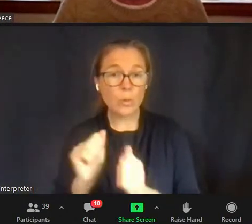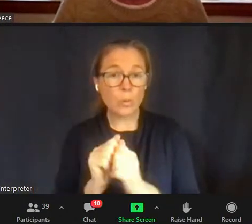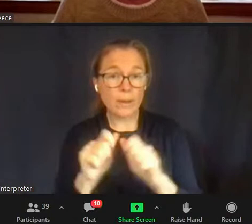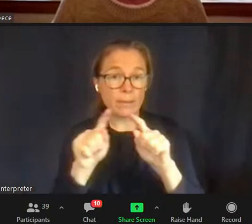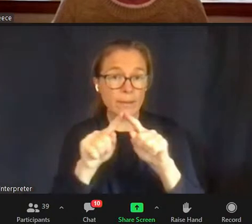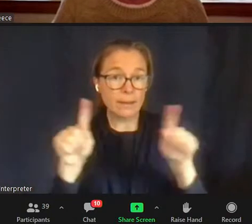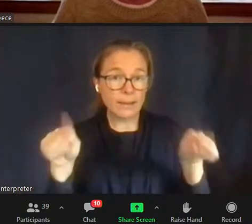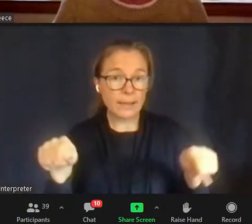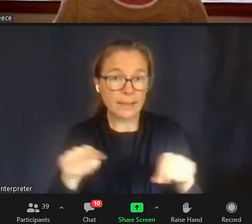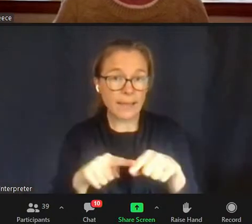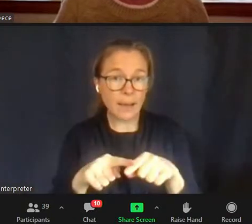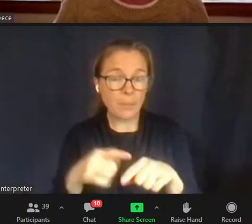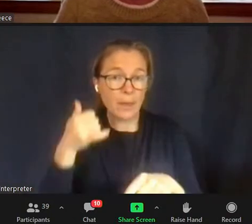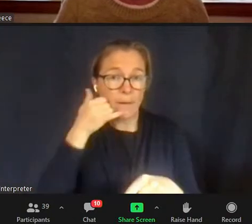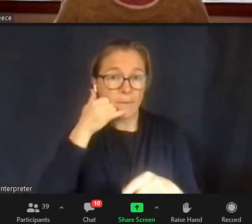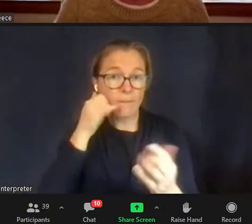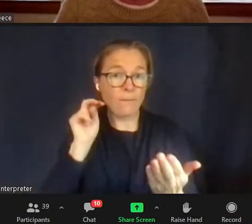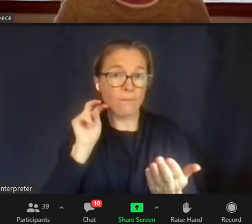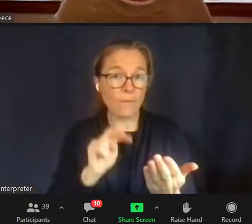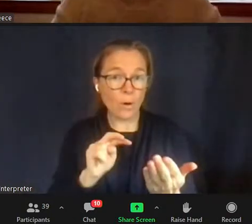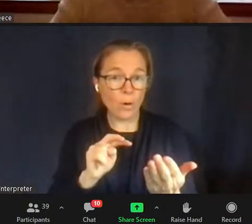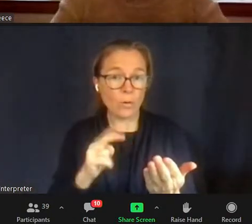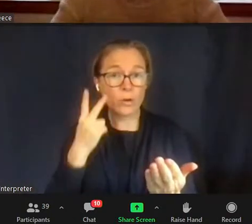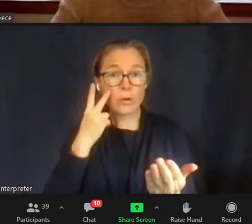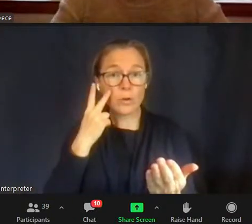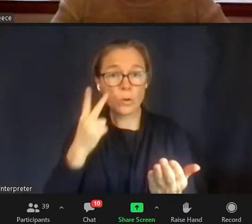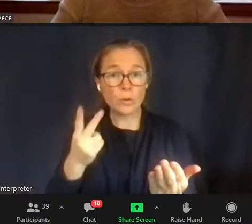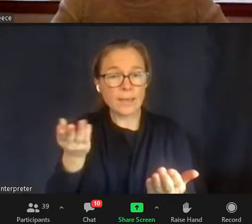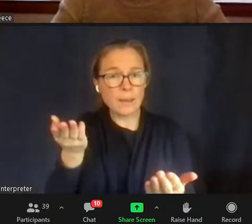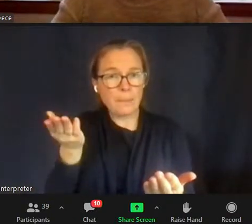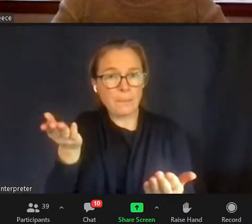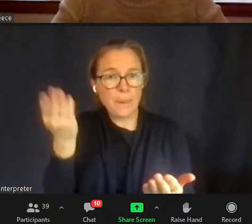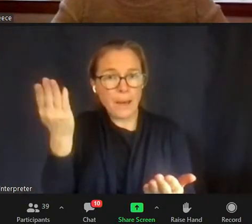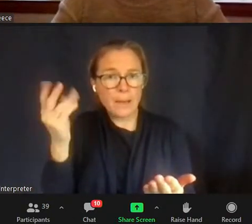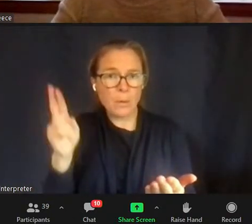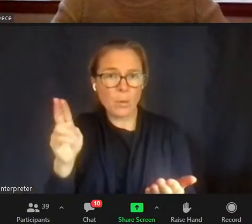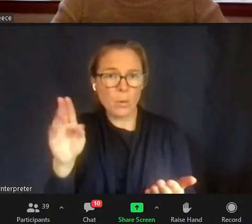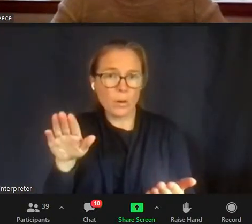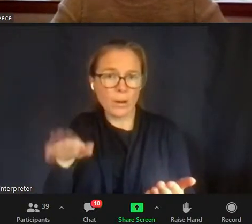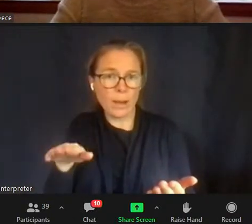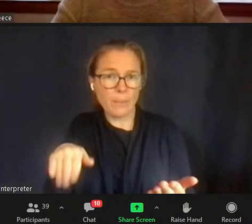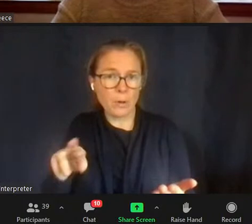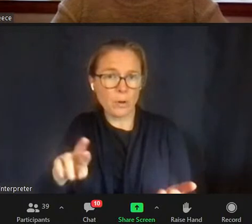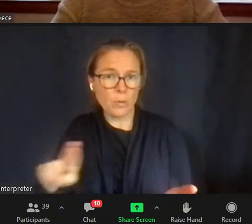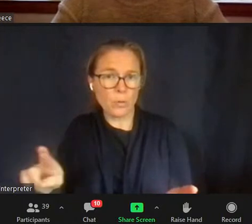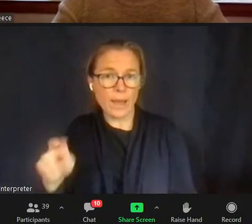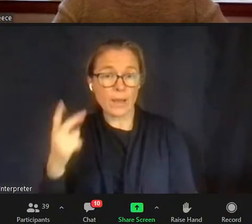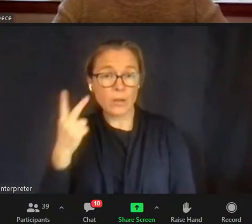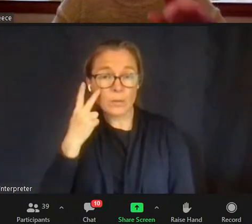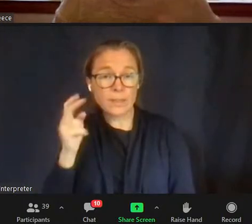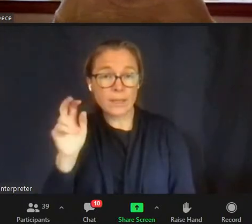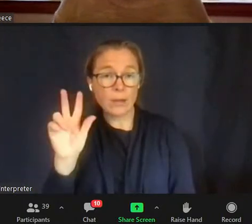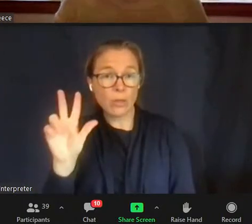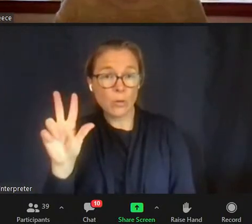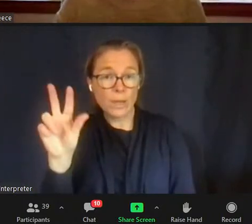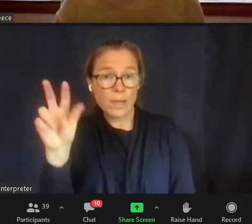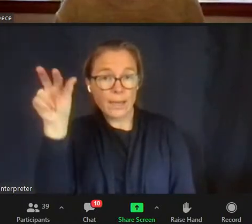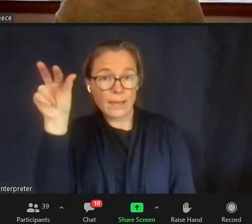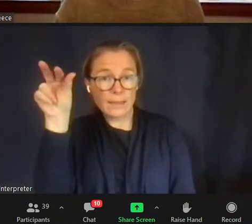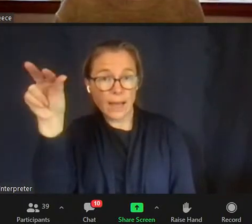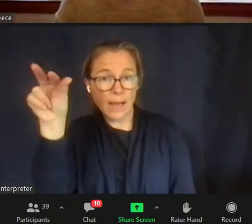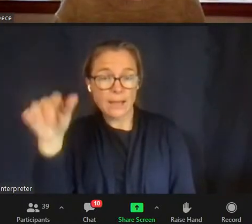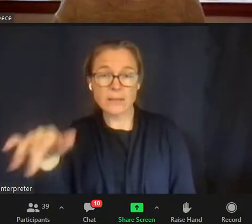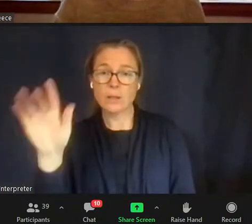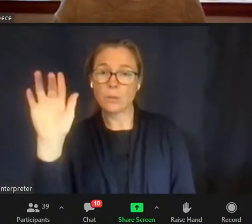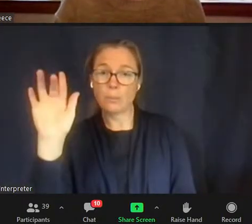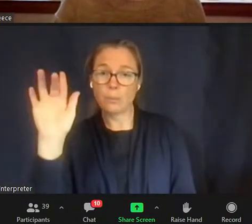at the bottom right or upper right hand side of your screen, and that way you will be able to select your preferred